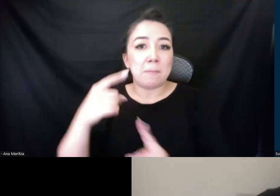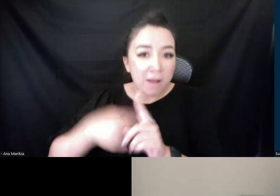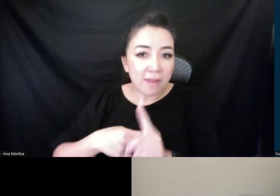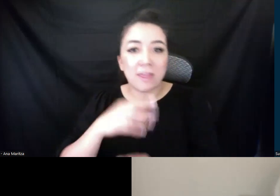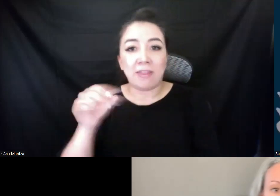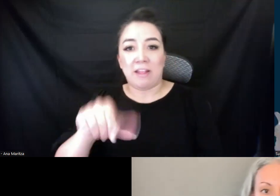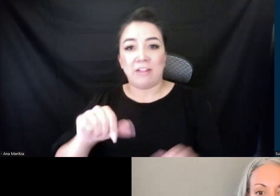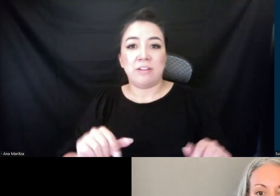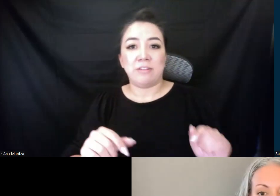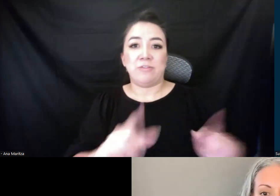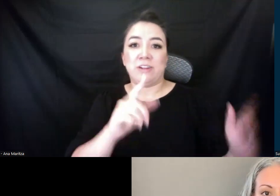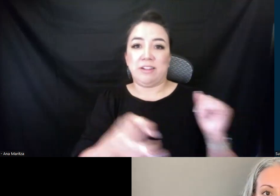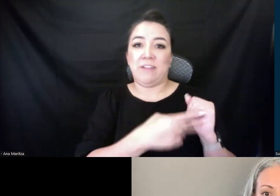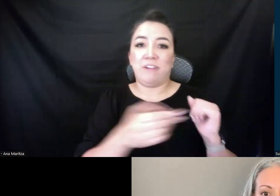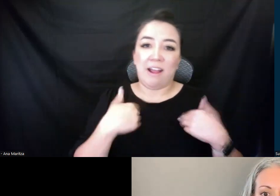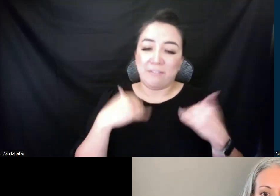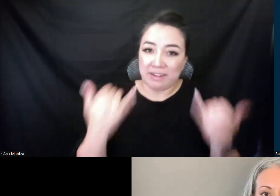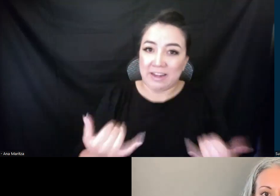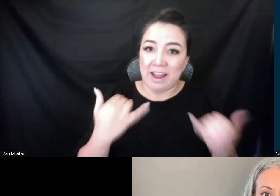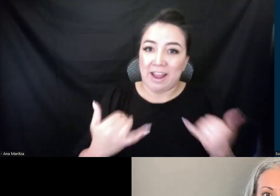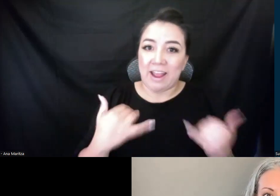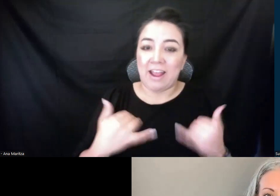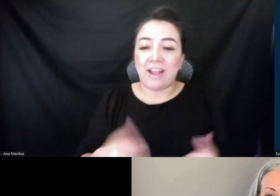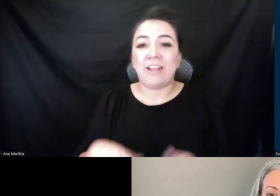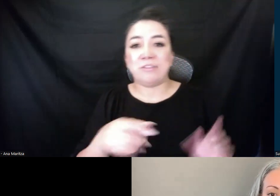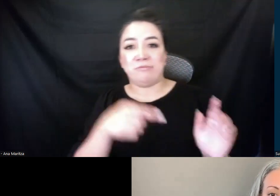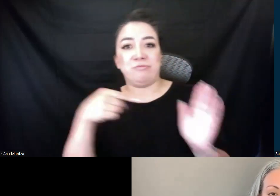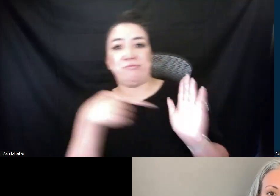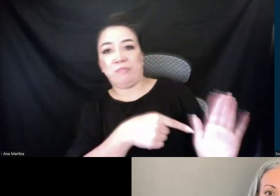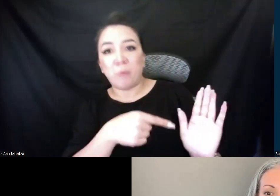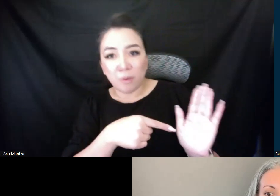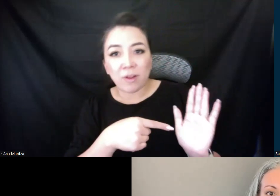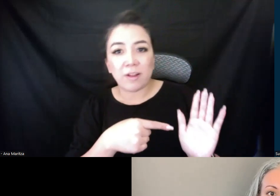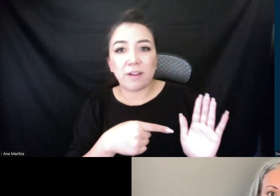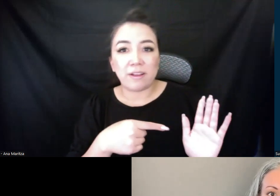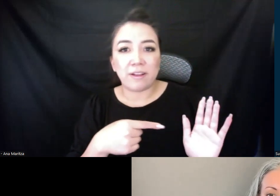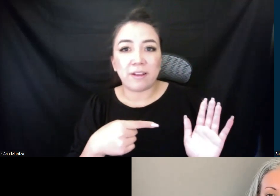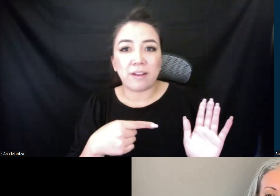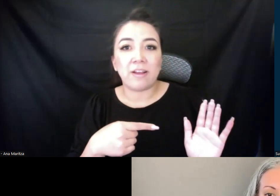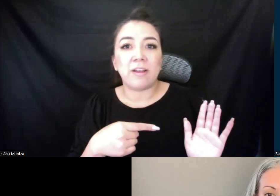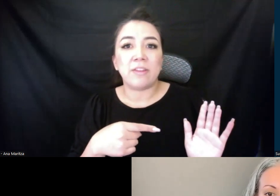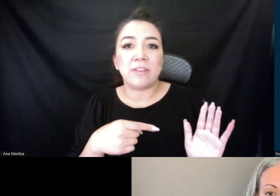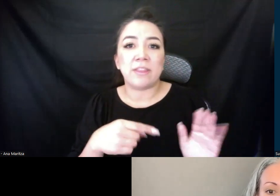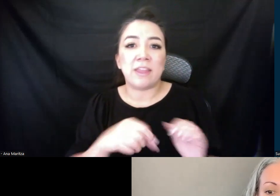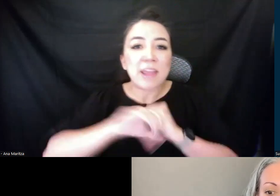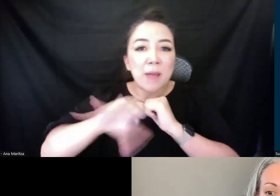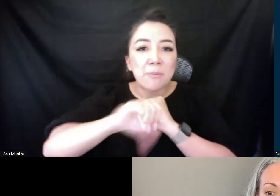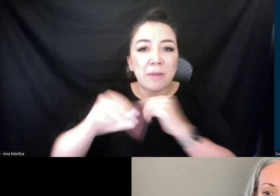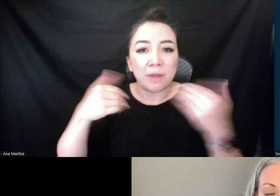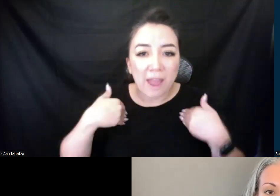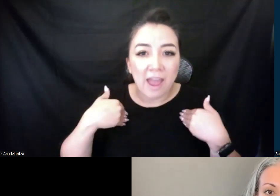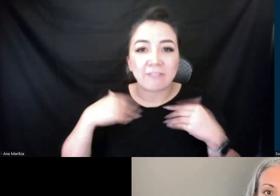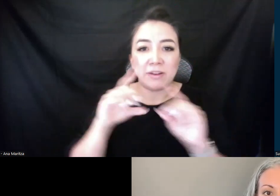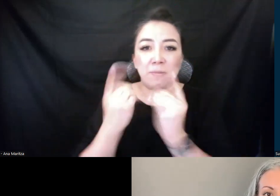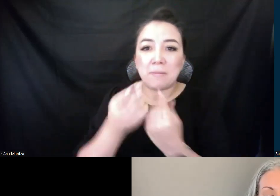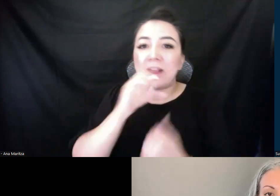the screensaver that I have up today, highlighting the the campaign that we have out of the Department